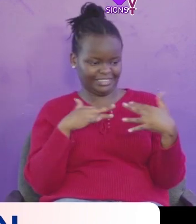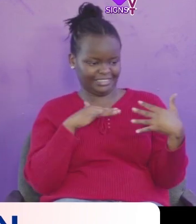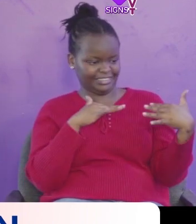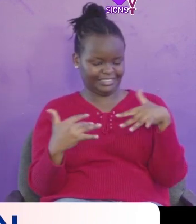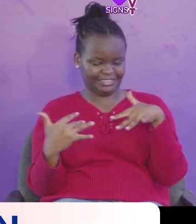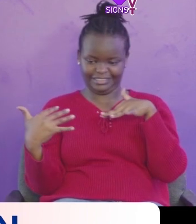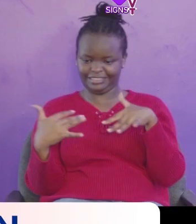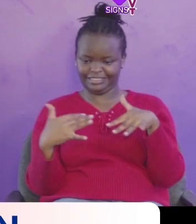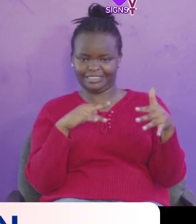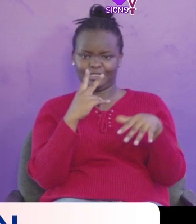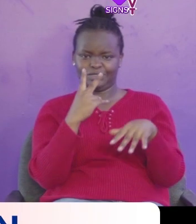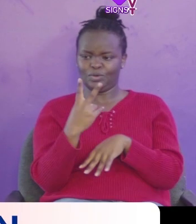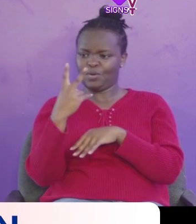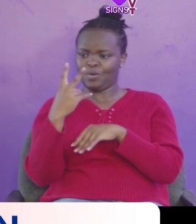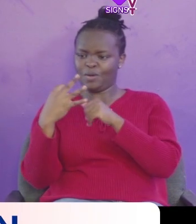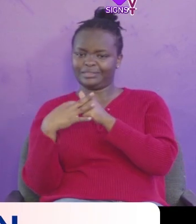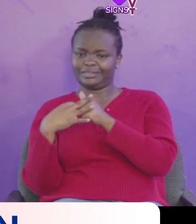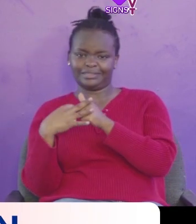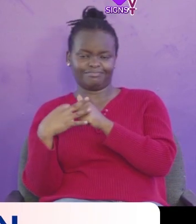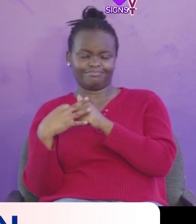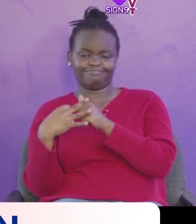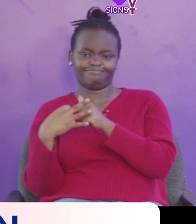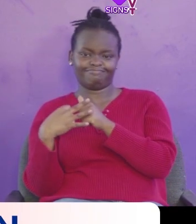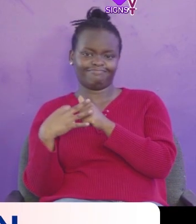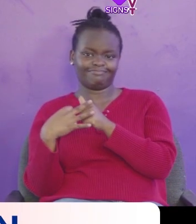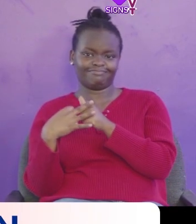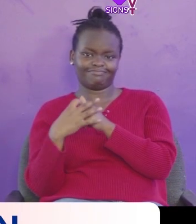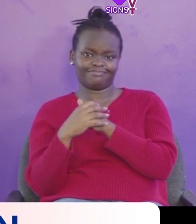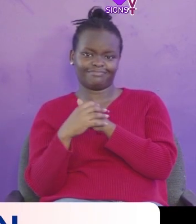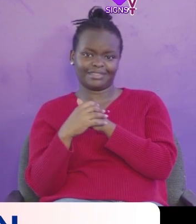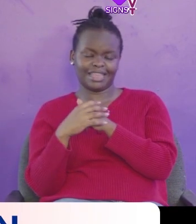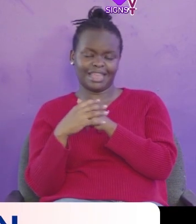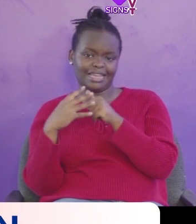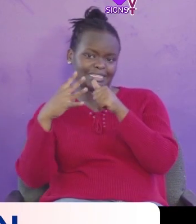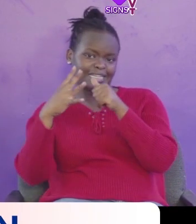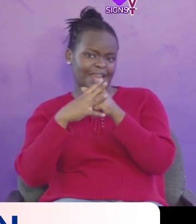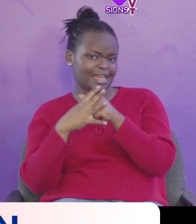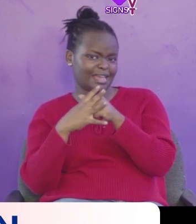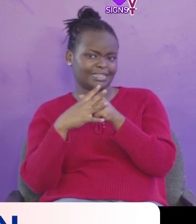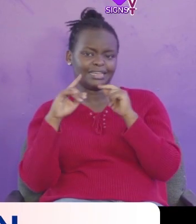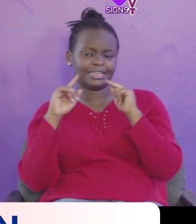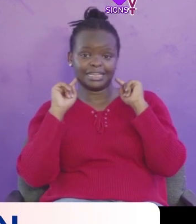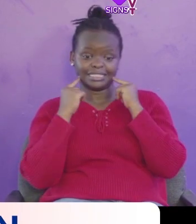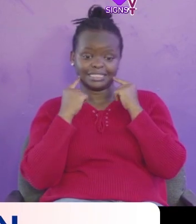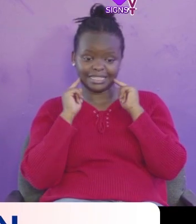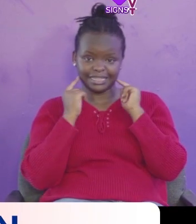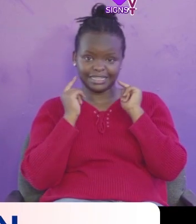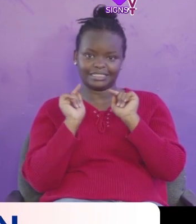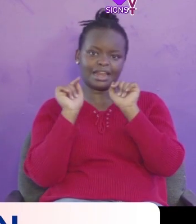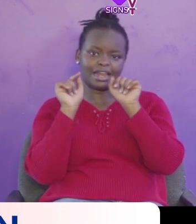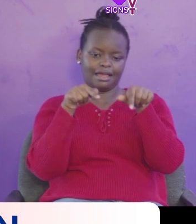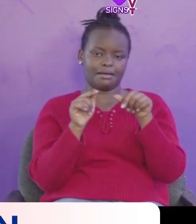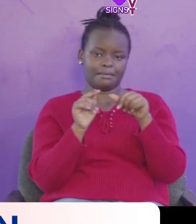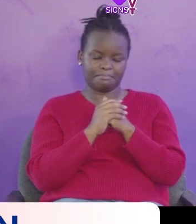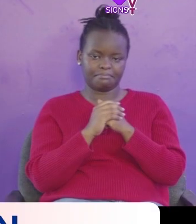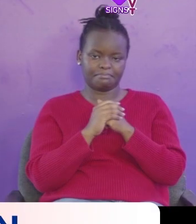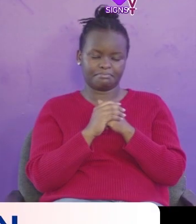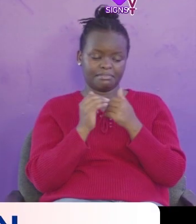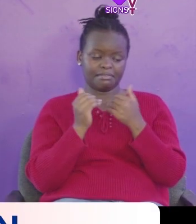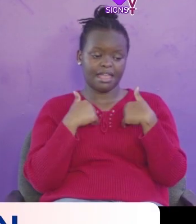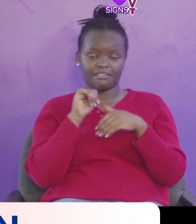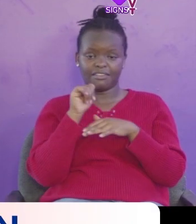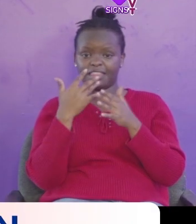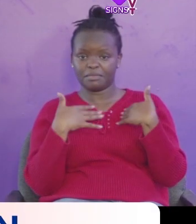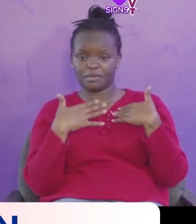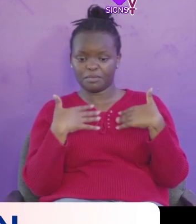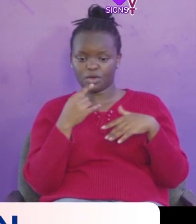Saa 1, saa 2, saa 3, saa 4 hapo ndio nani sakaja anafanya nini sasa? Anakuja. Na unajua sasa kuna wase wengine wenye